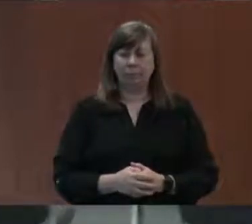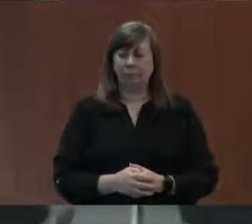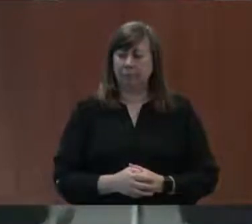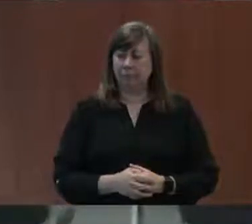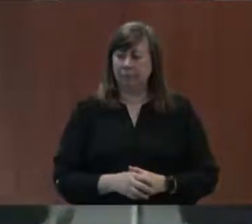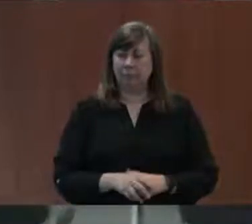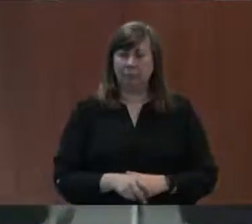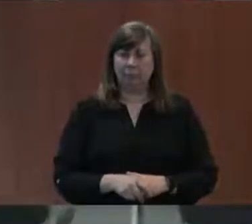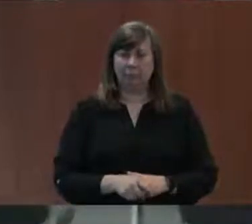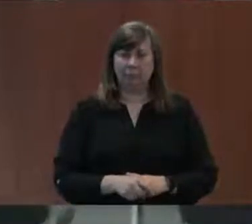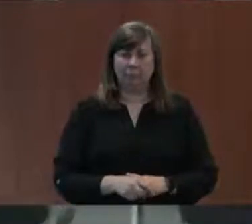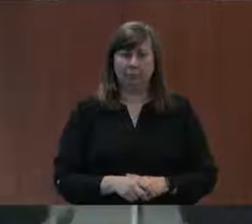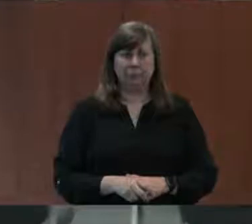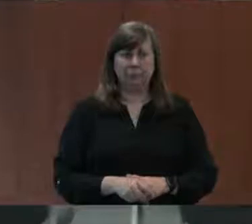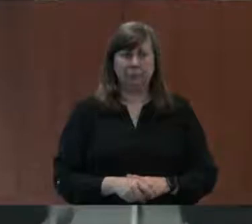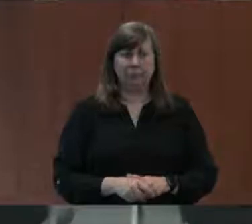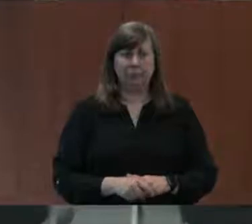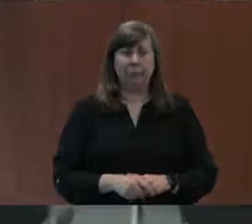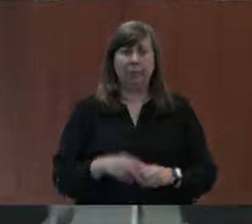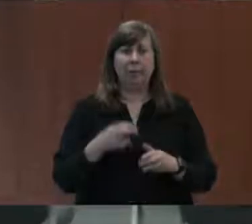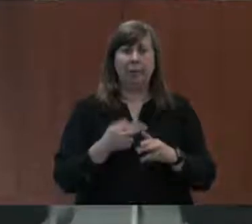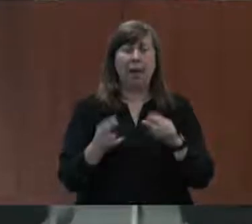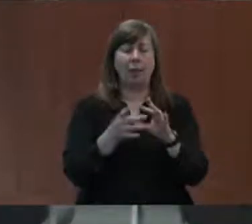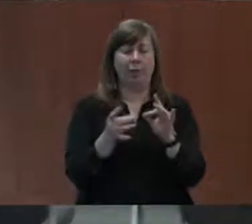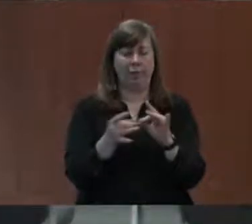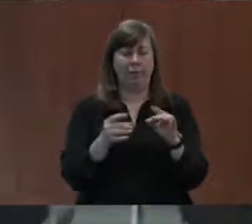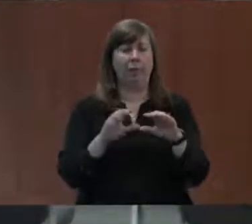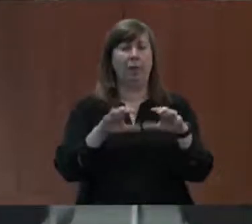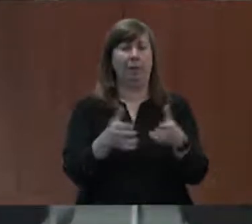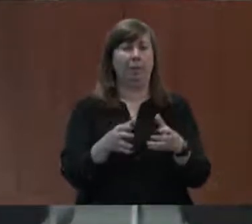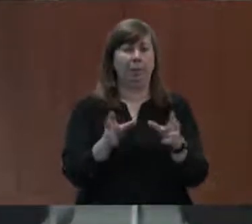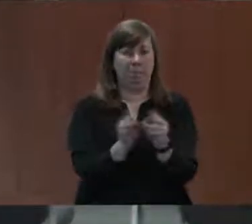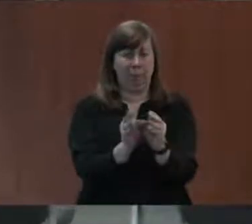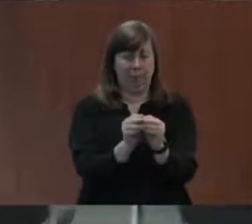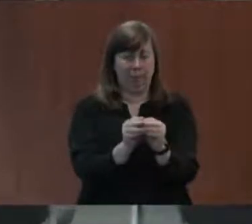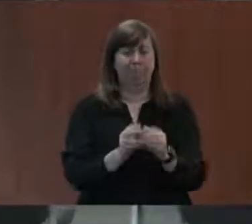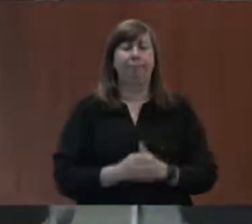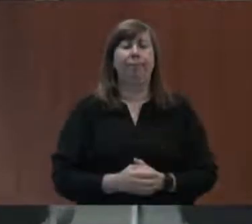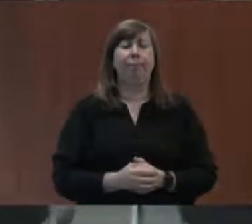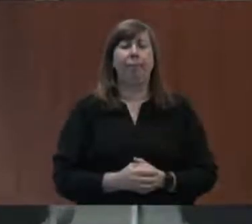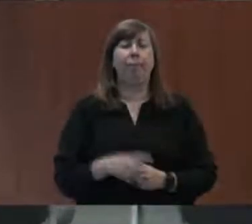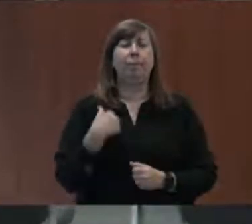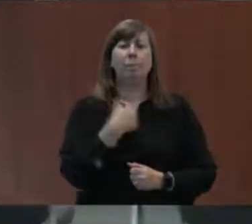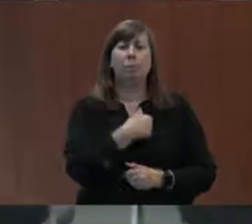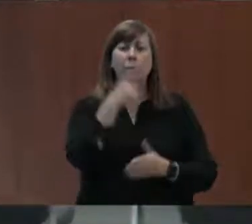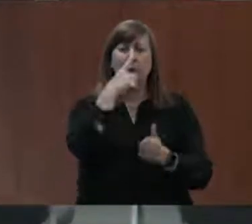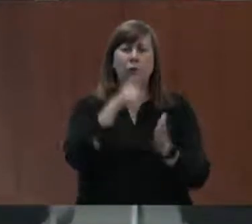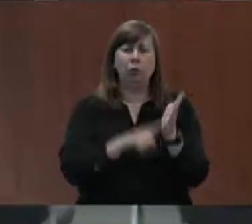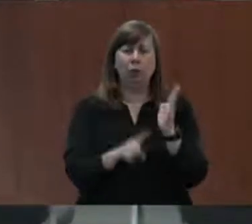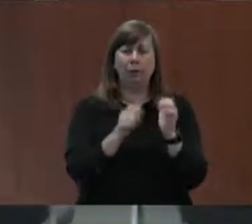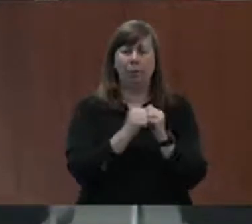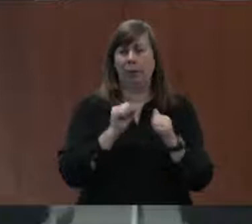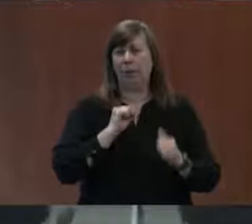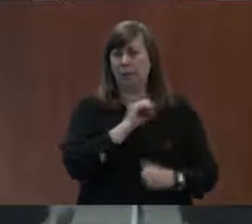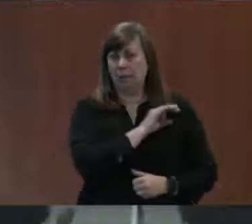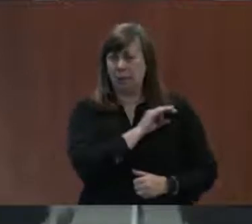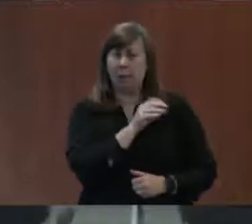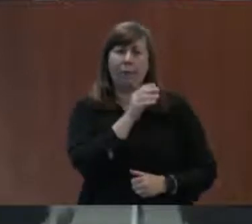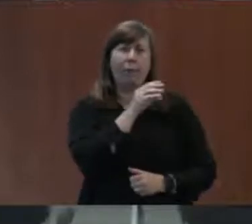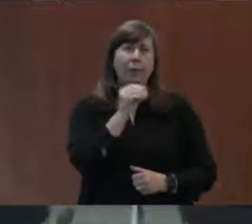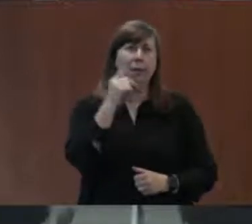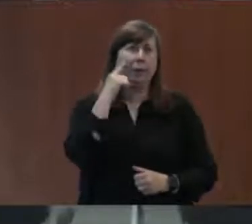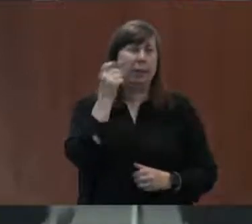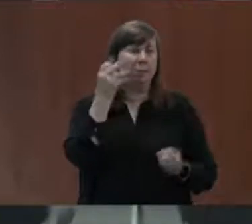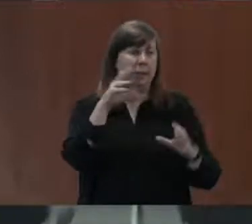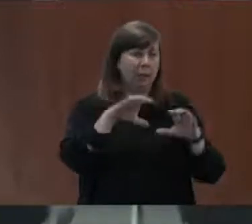I can just give a little bit of briefing from our committee meetings. We did check with staff, and I think